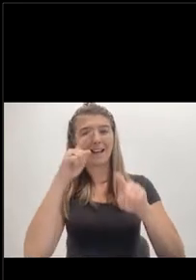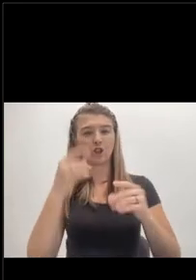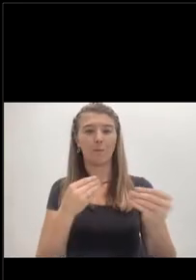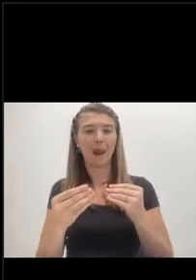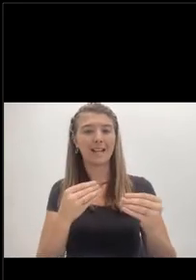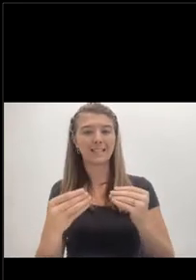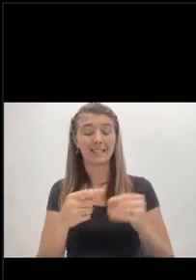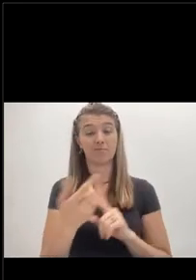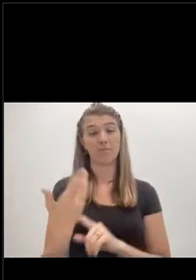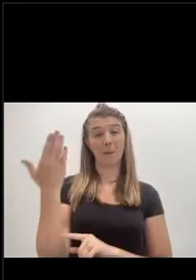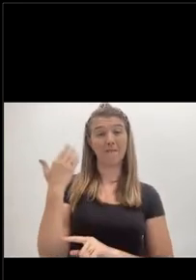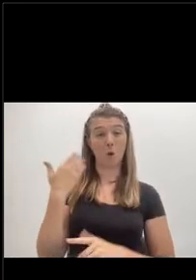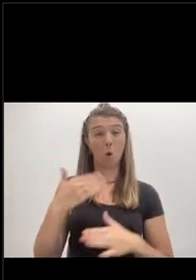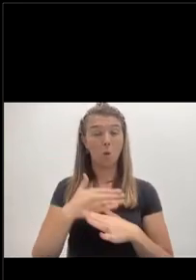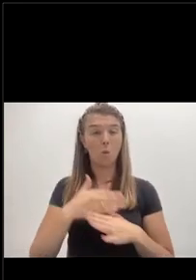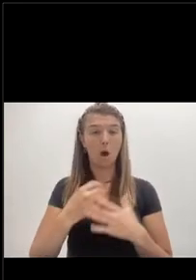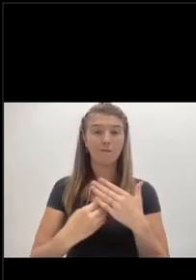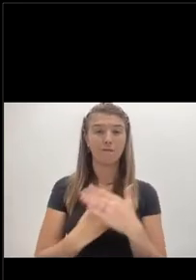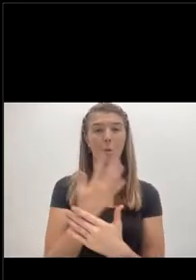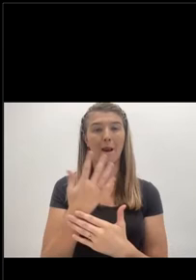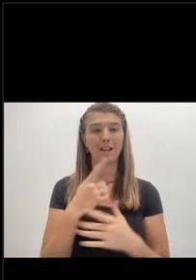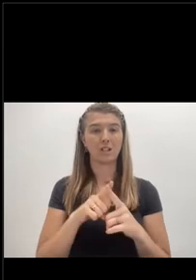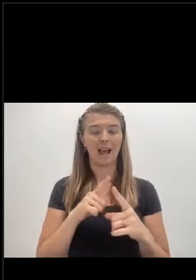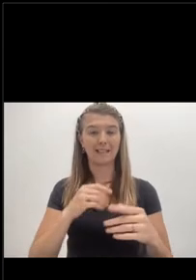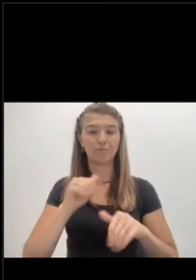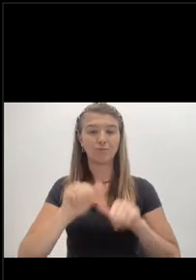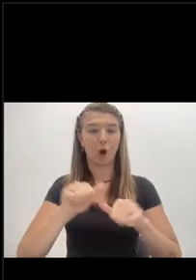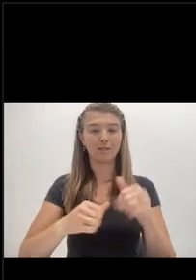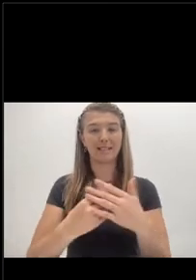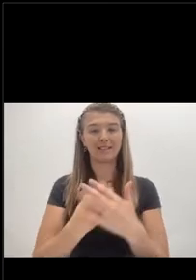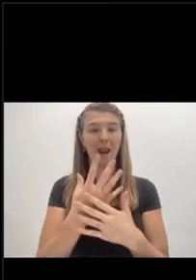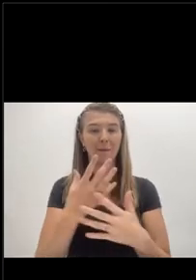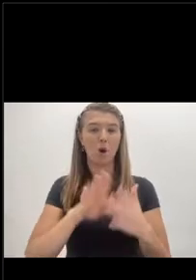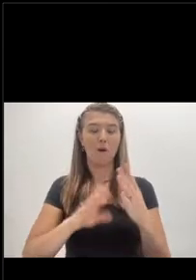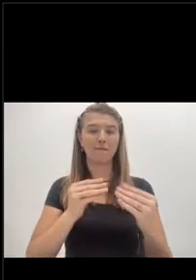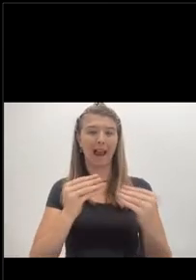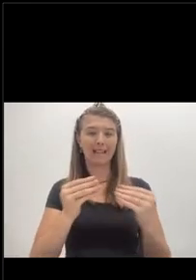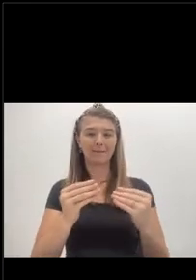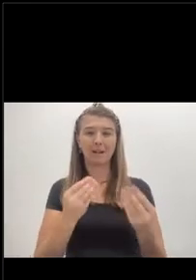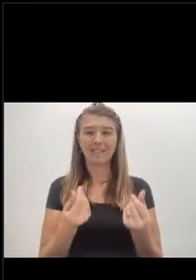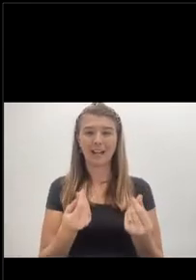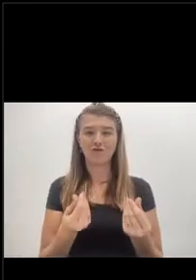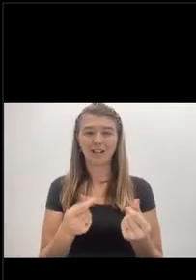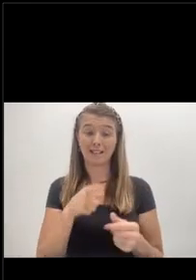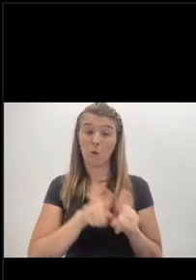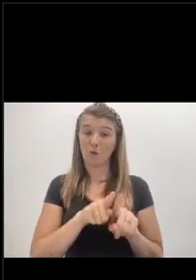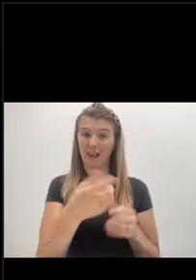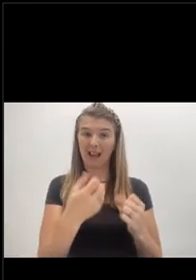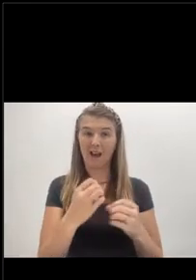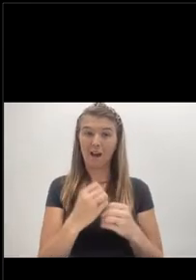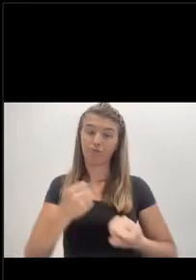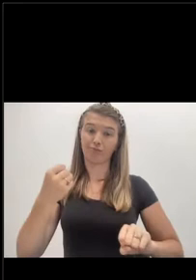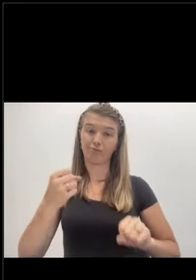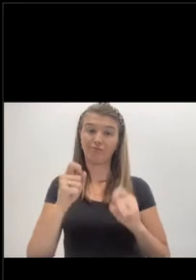and process development of flexible PVC materials and has a PhD in electrically conductive polymers, so knows a thing or two